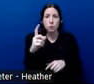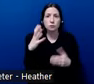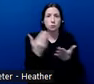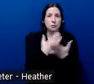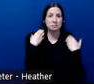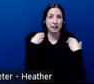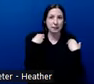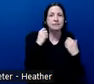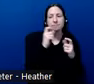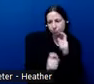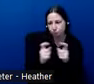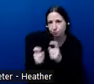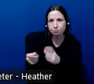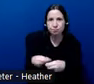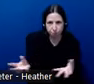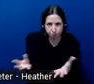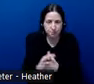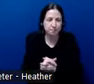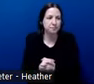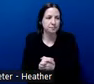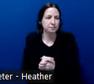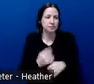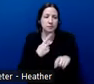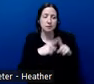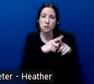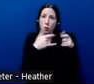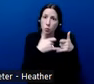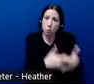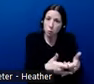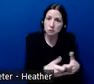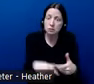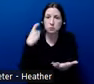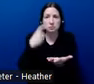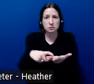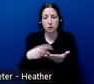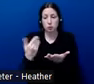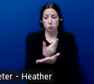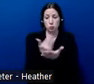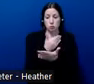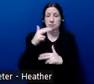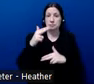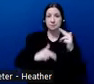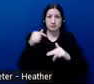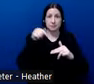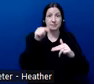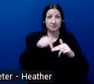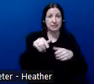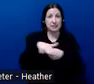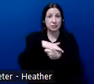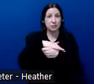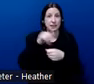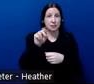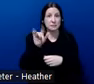Awards and recognition. The new District Administration Office has been honored with a Heritage BC Award for